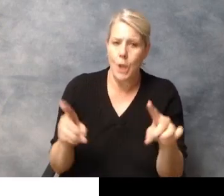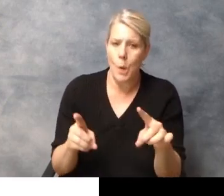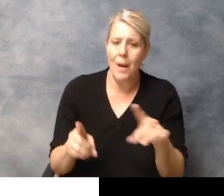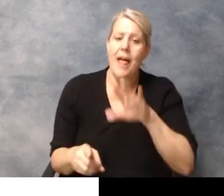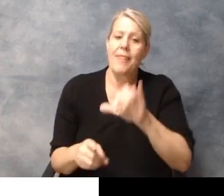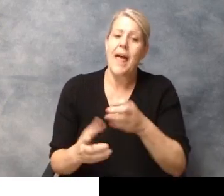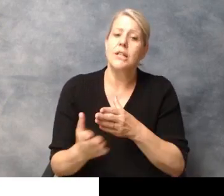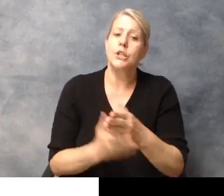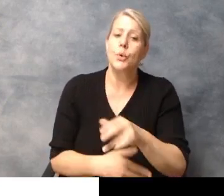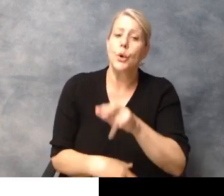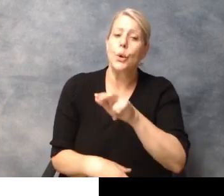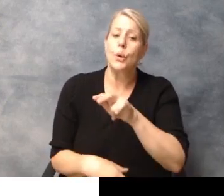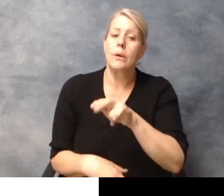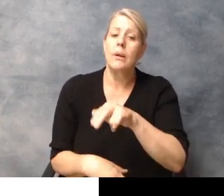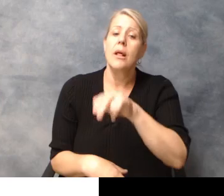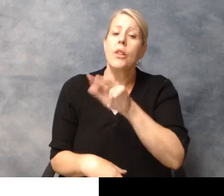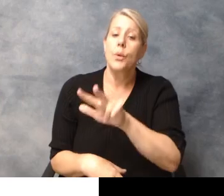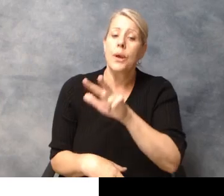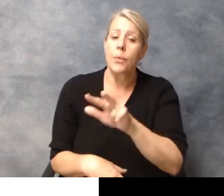300.160 D2.